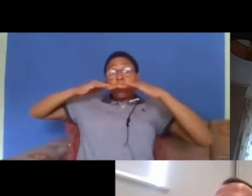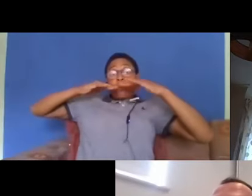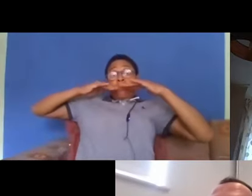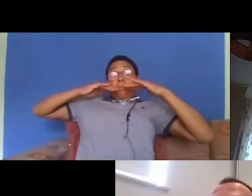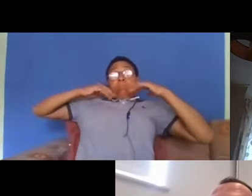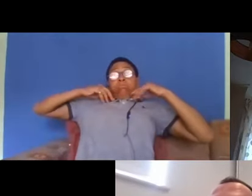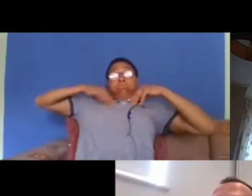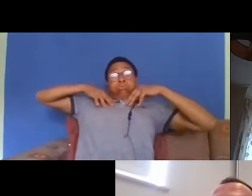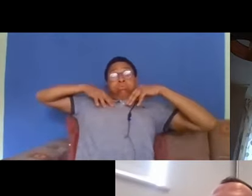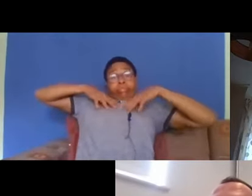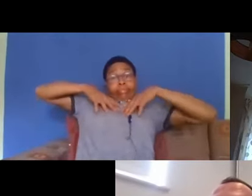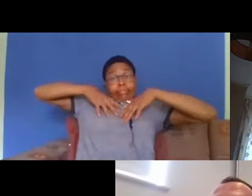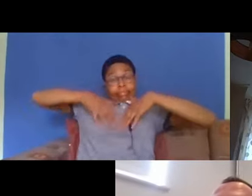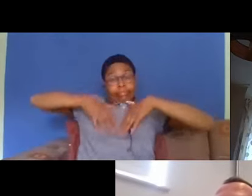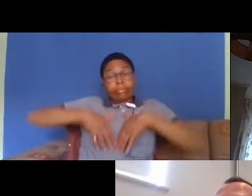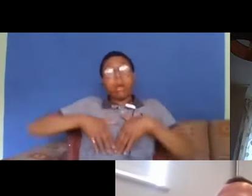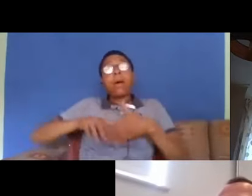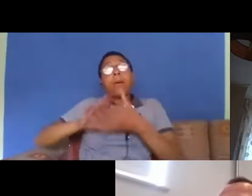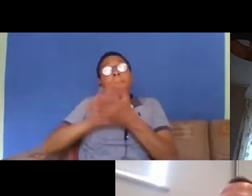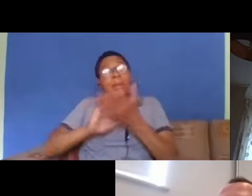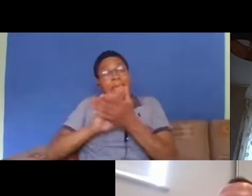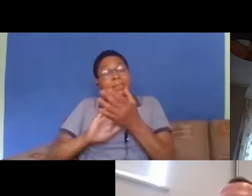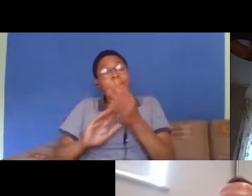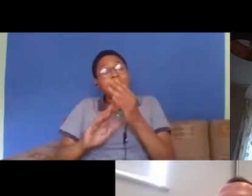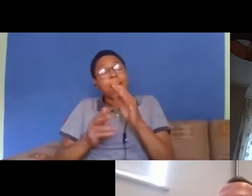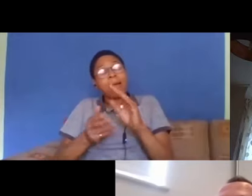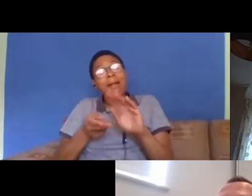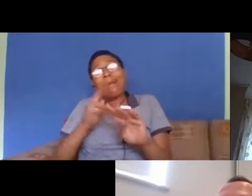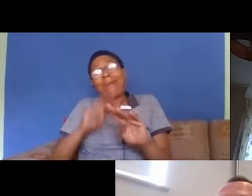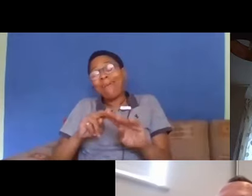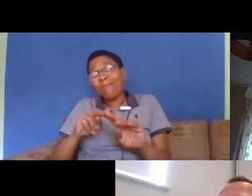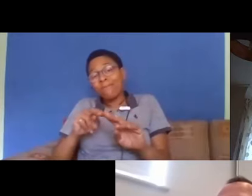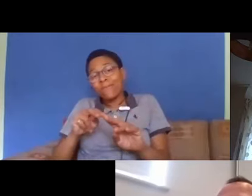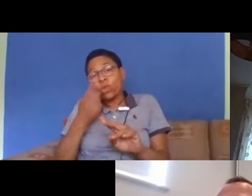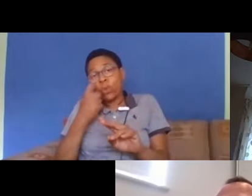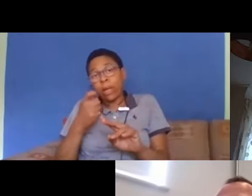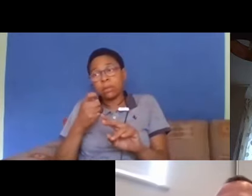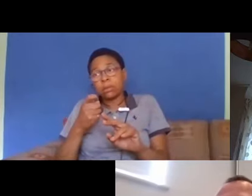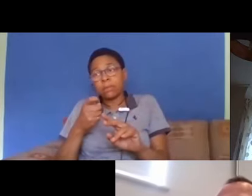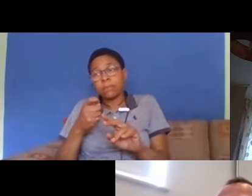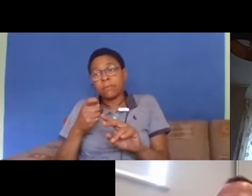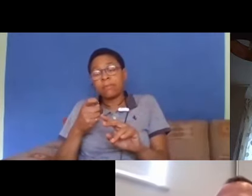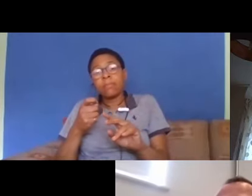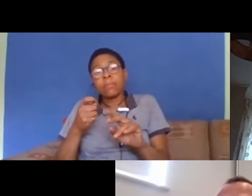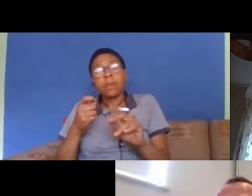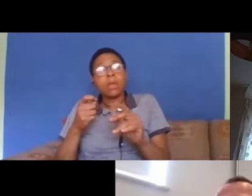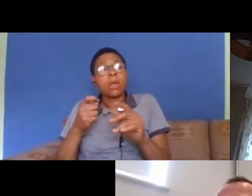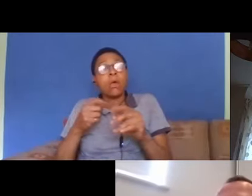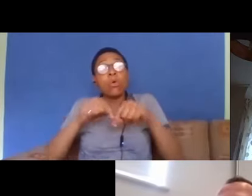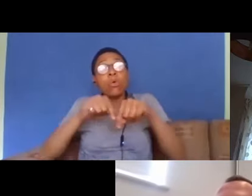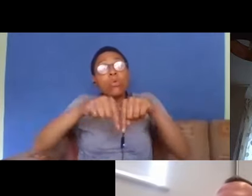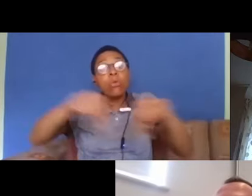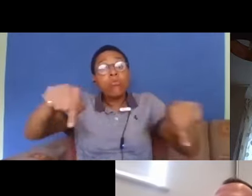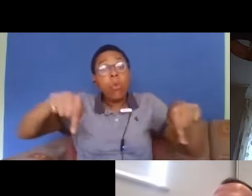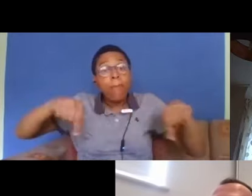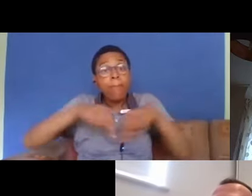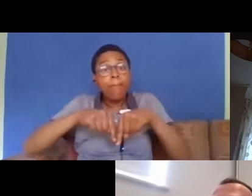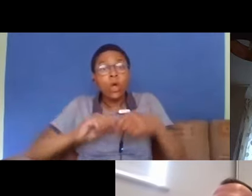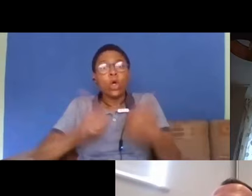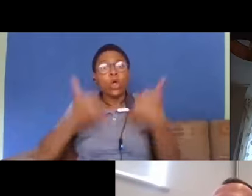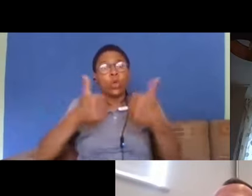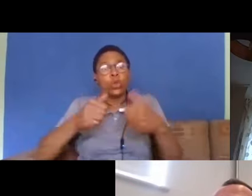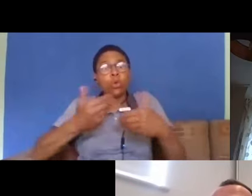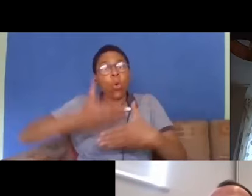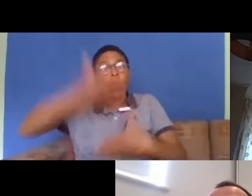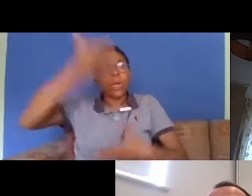form of the disease. So this is an important concept, because if you can keep a room very well ventilated and there's maybe one